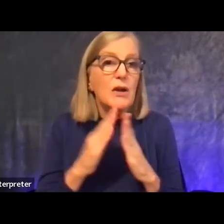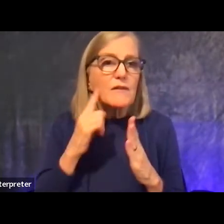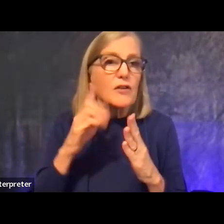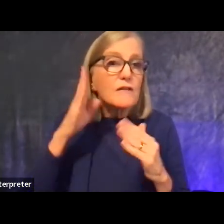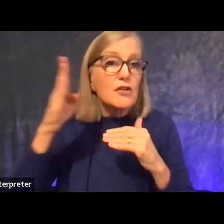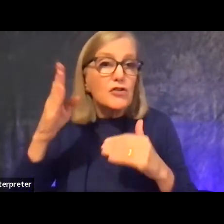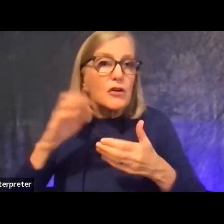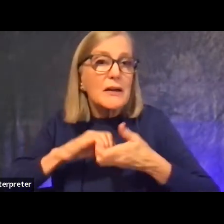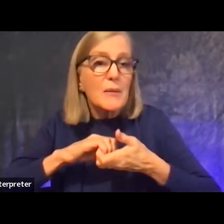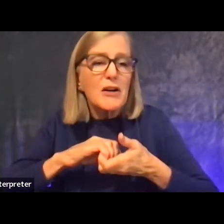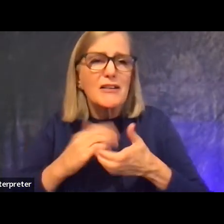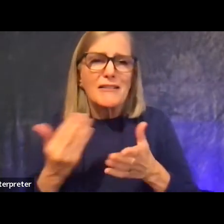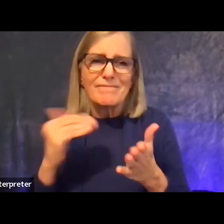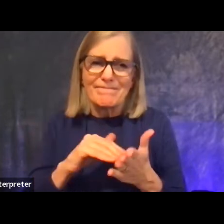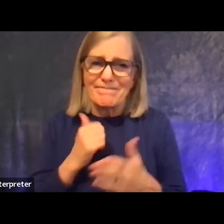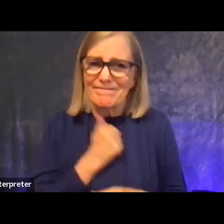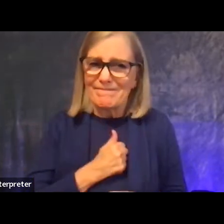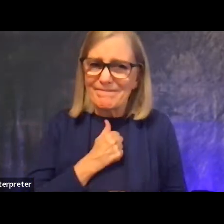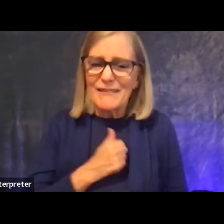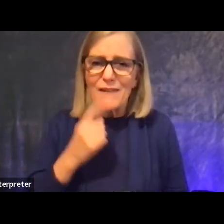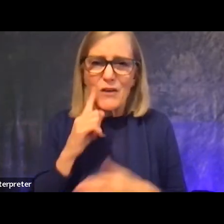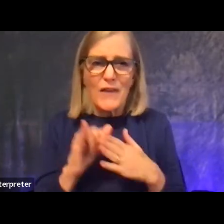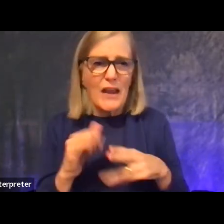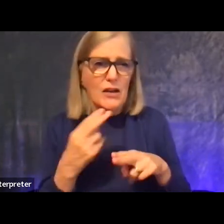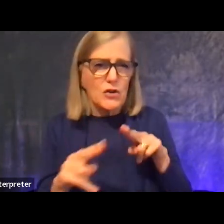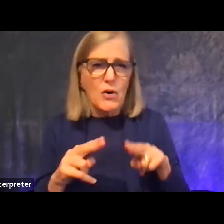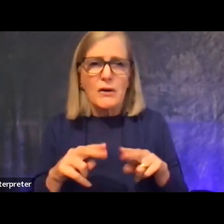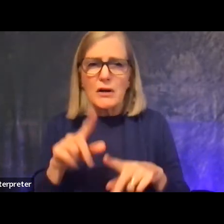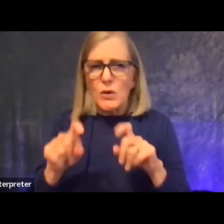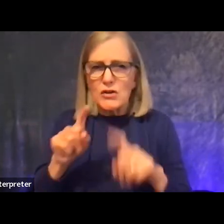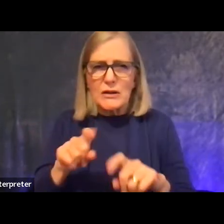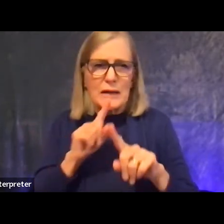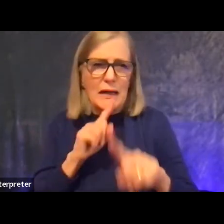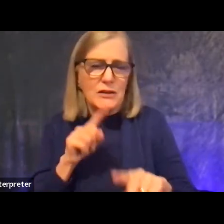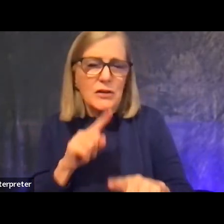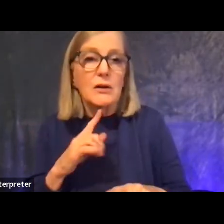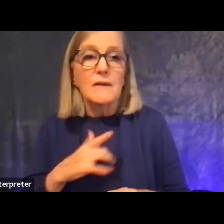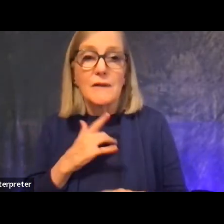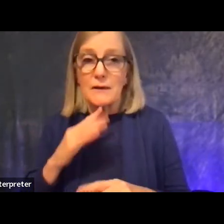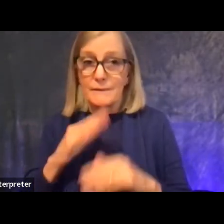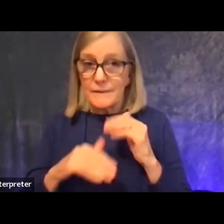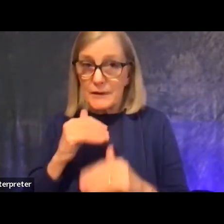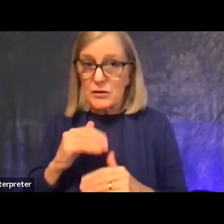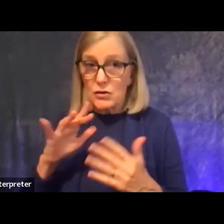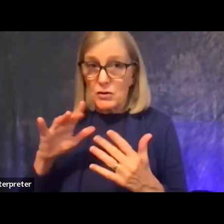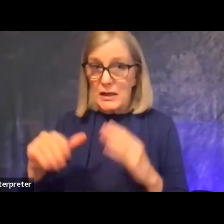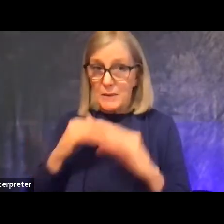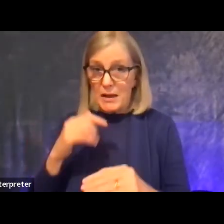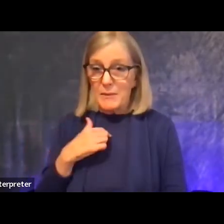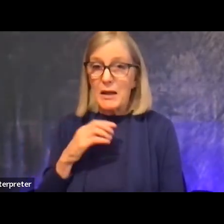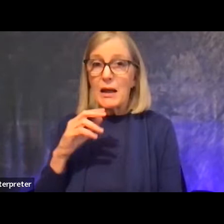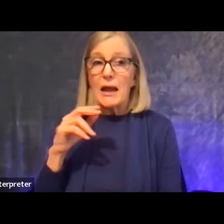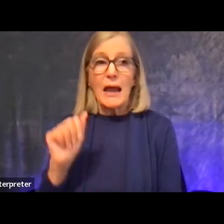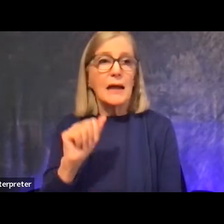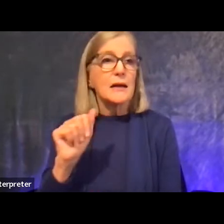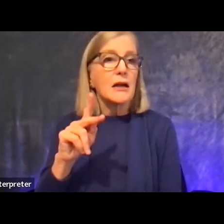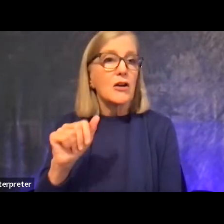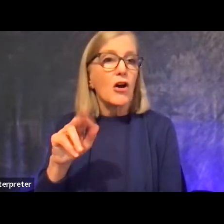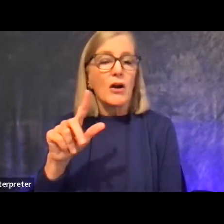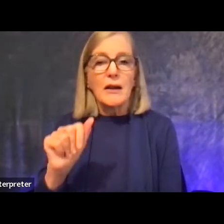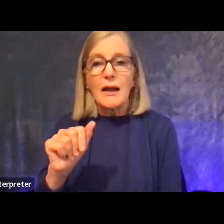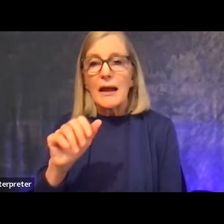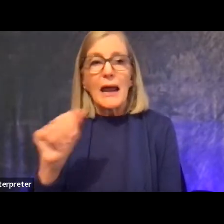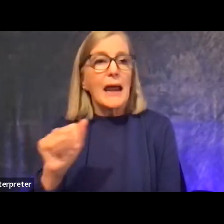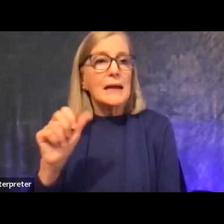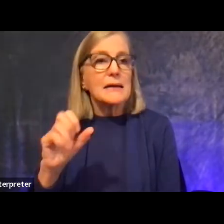apologies for a short Q&A. Feel free to email me at Karla, K-A-R-L-A, at